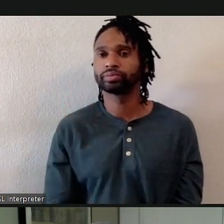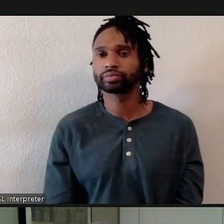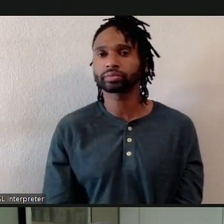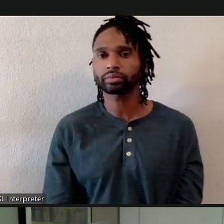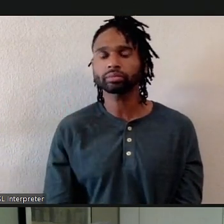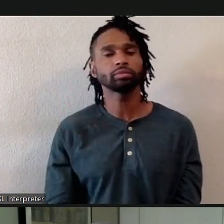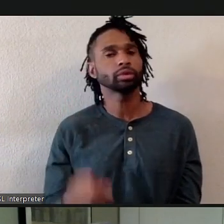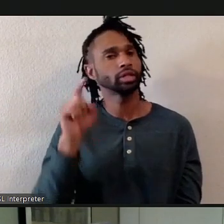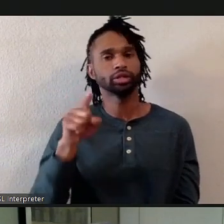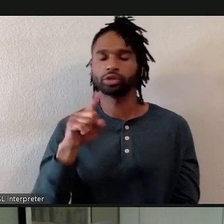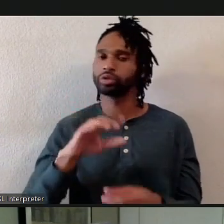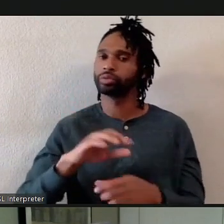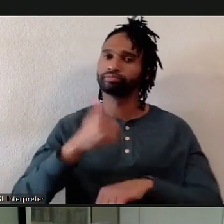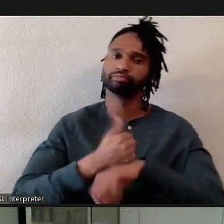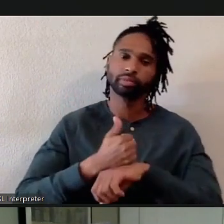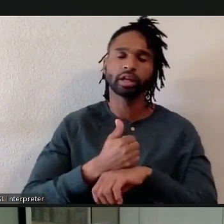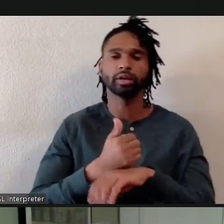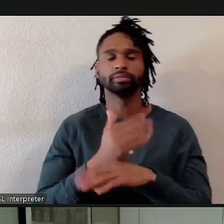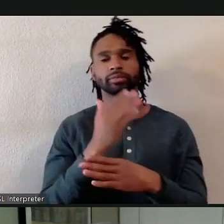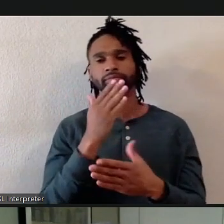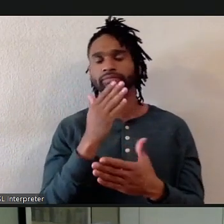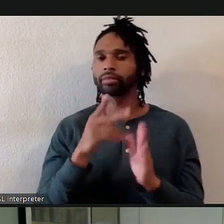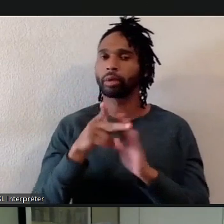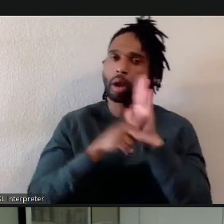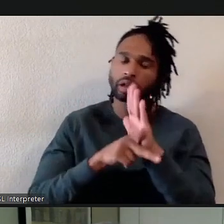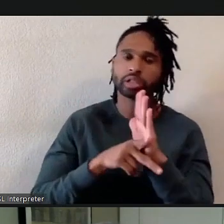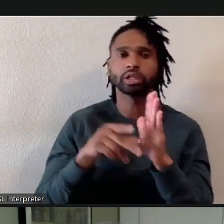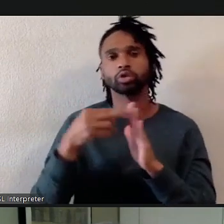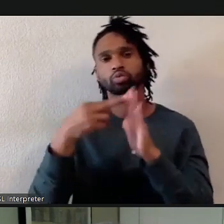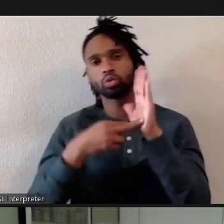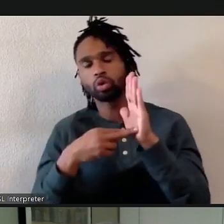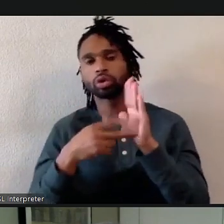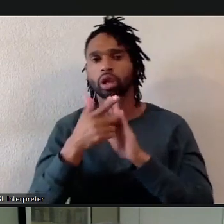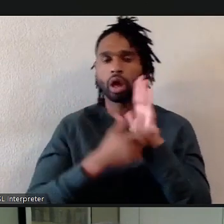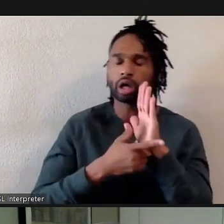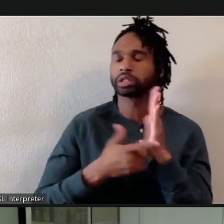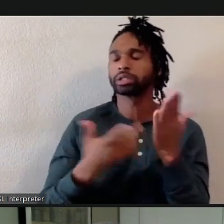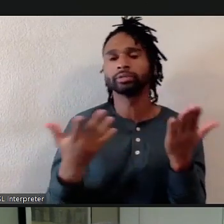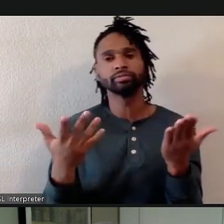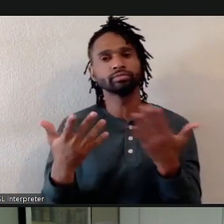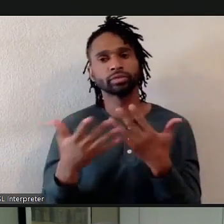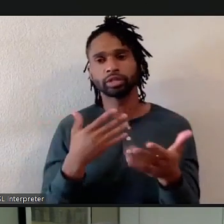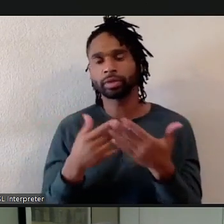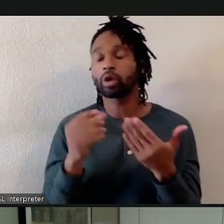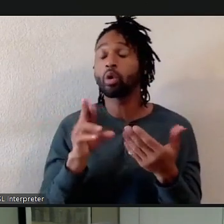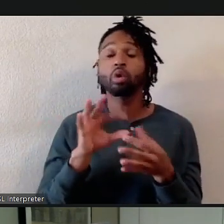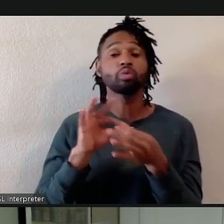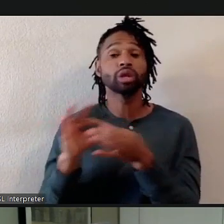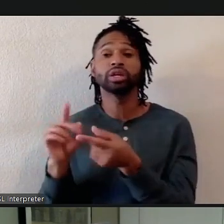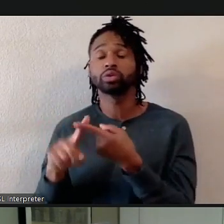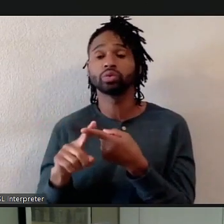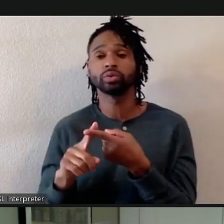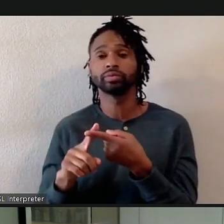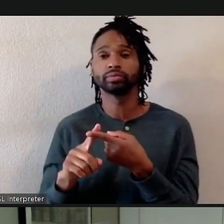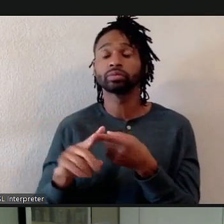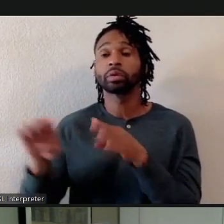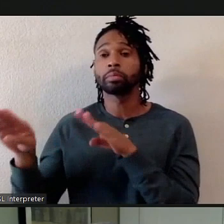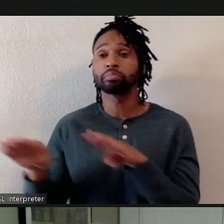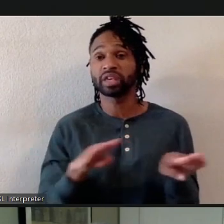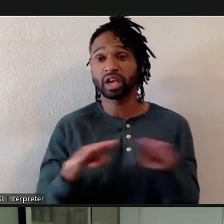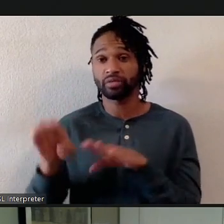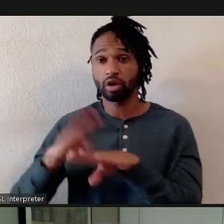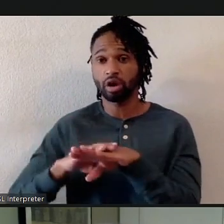in place, whether they are policy measures or they relate to behavior on the part of